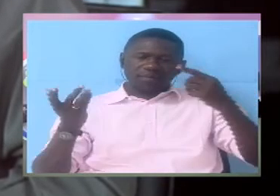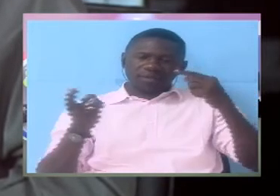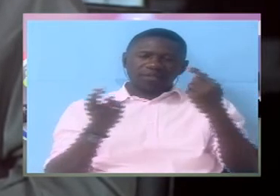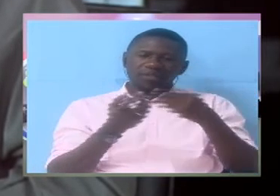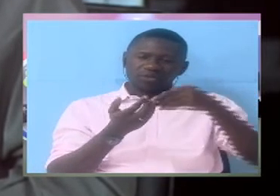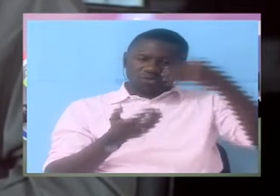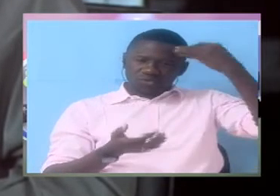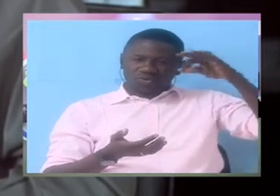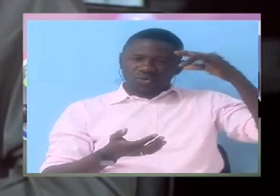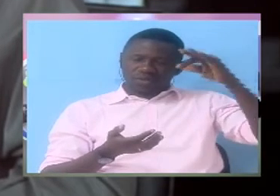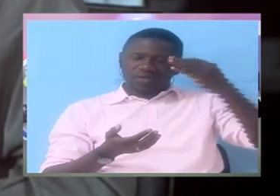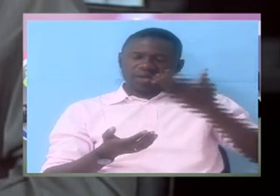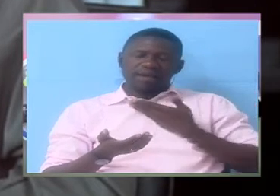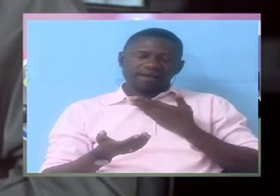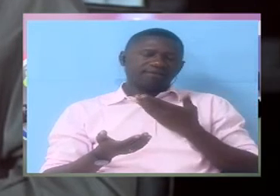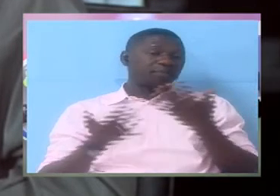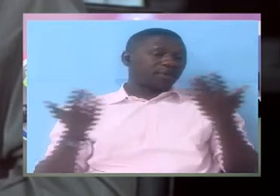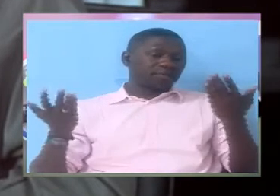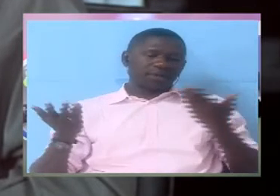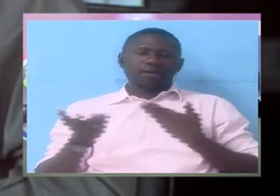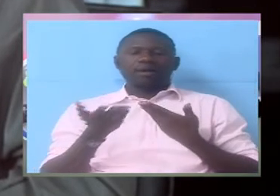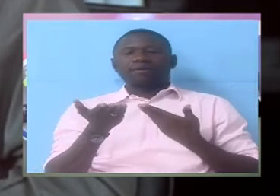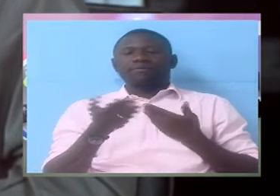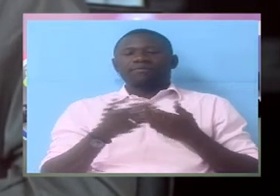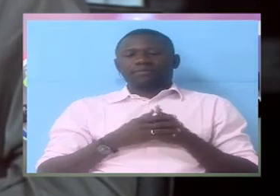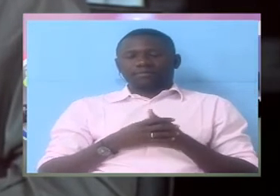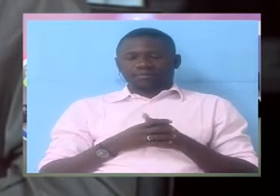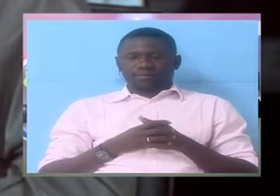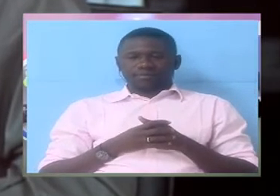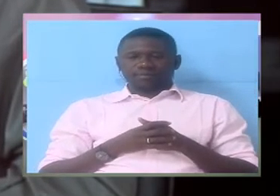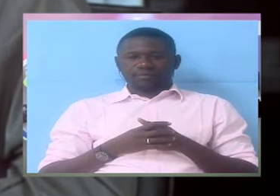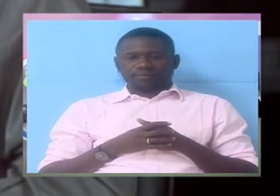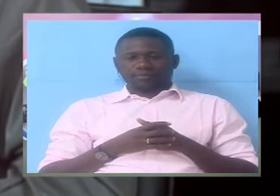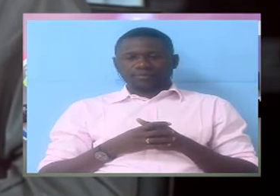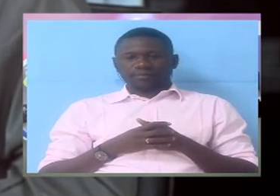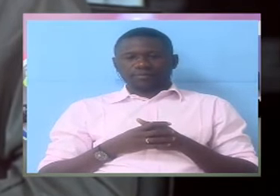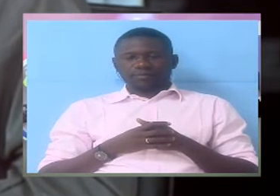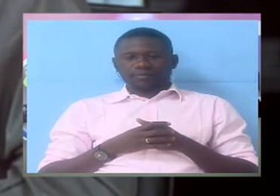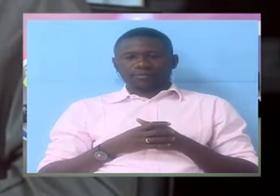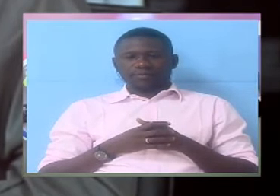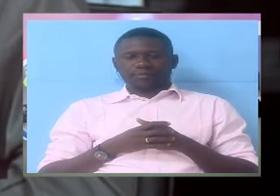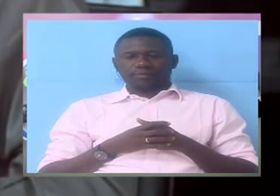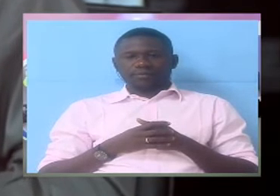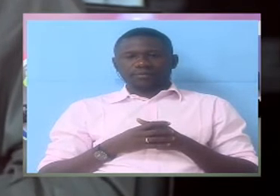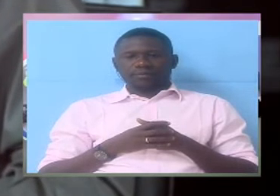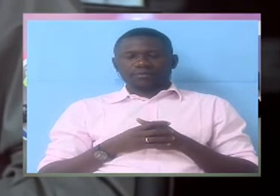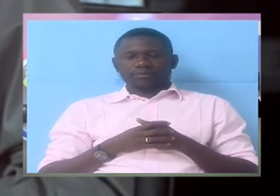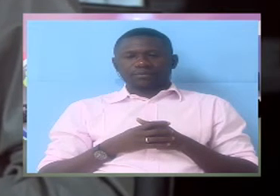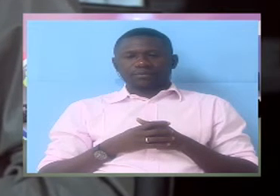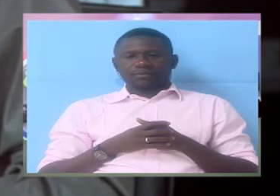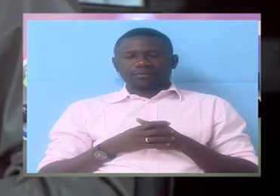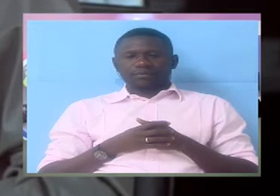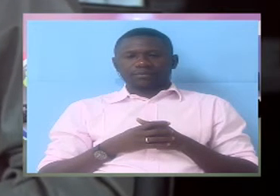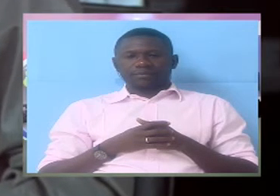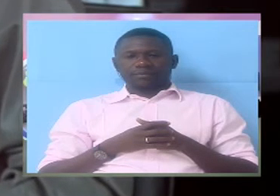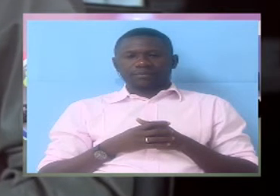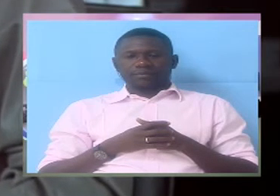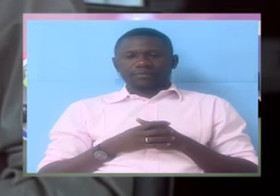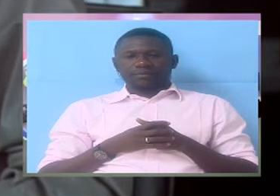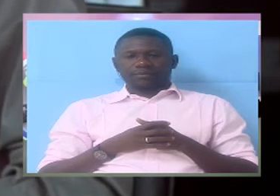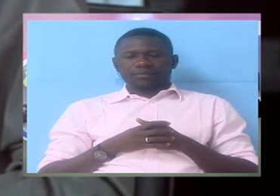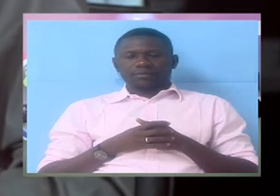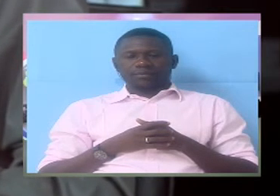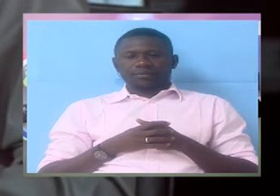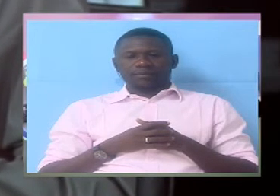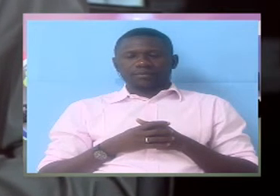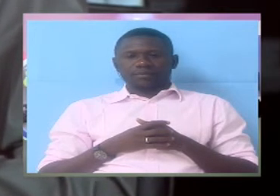sotoje. Because one can say that you have gathered a fountain of experience from the job you